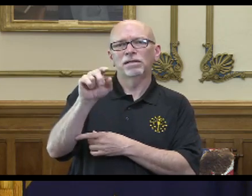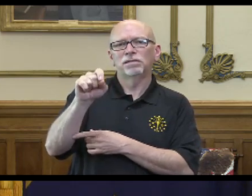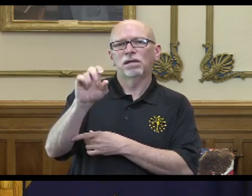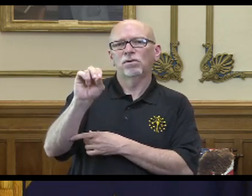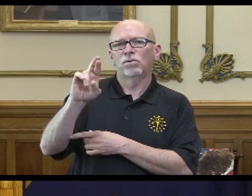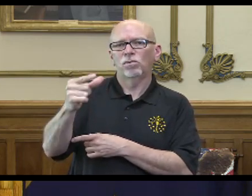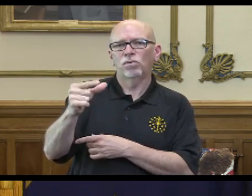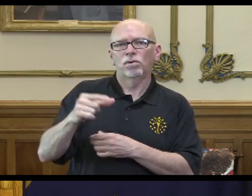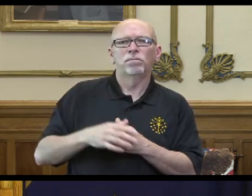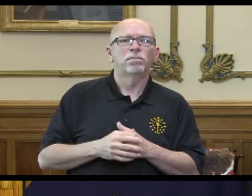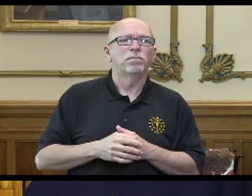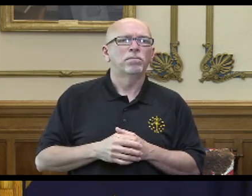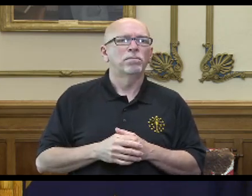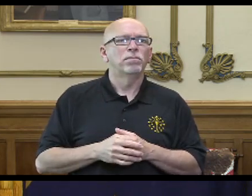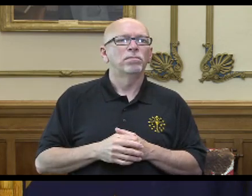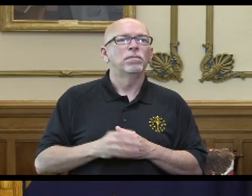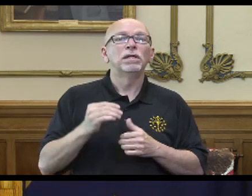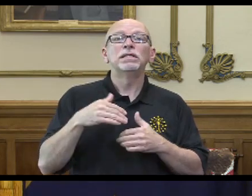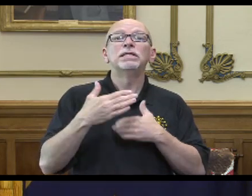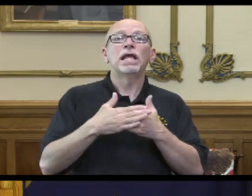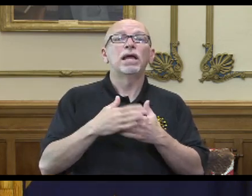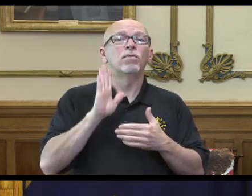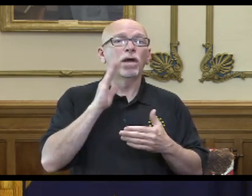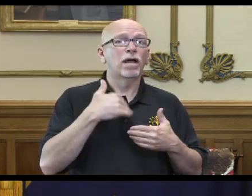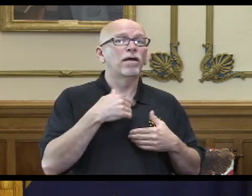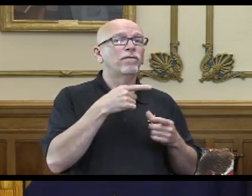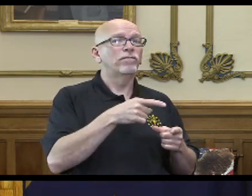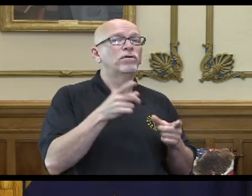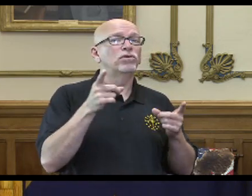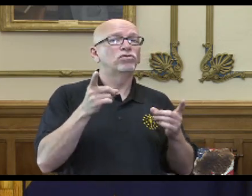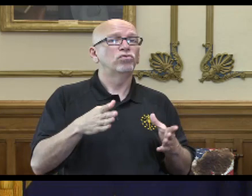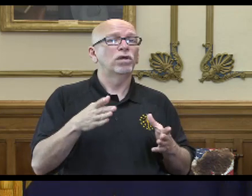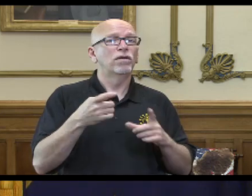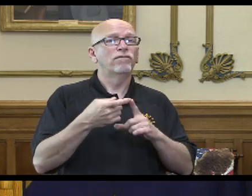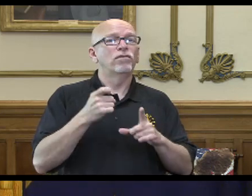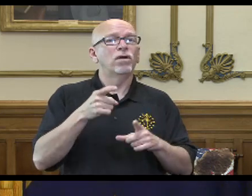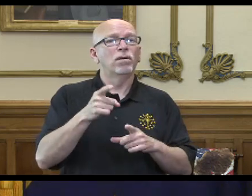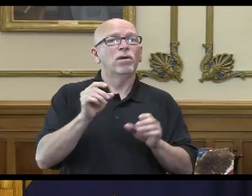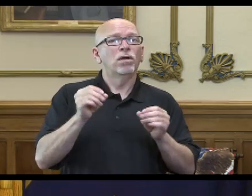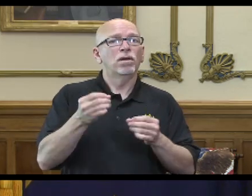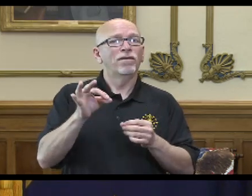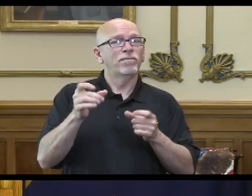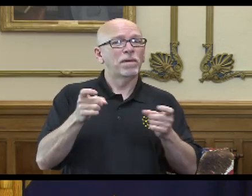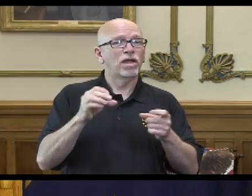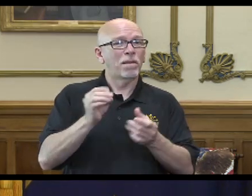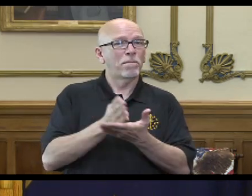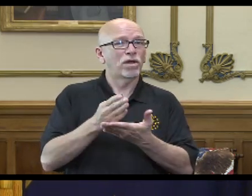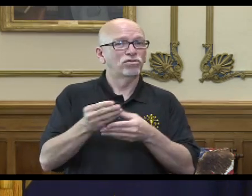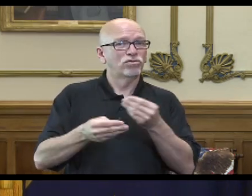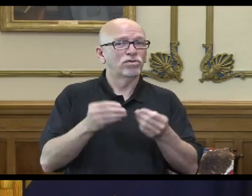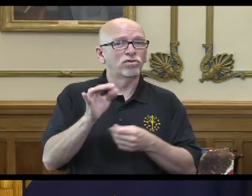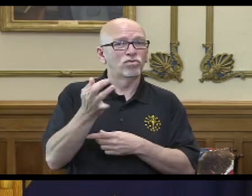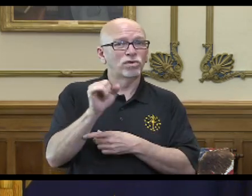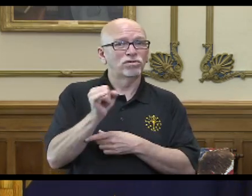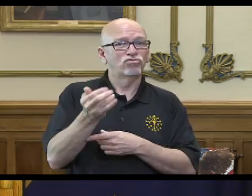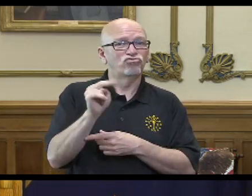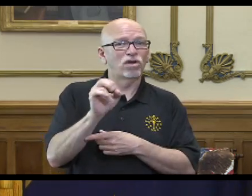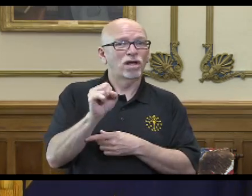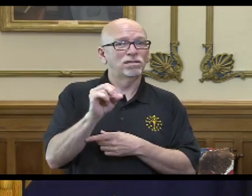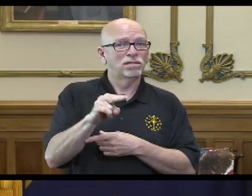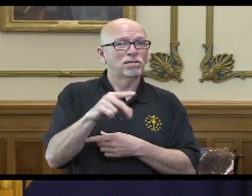yournextstepin.org. And next, we'll have the director from the Office of Management and Budget, Chris Johnston, give us